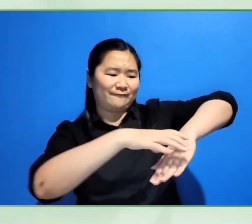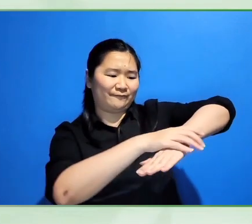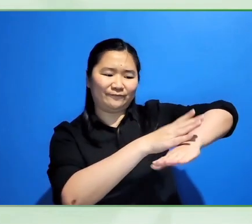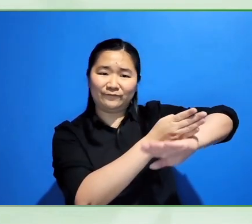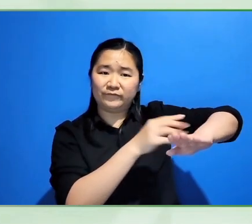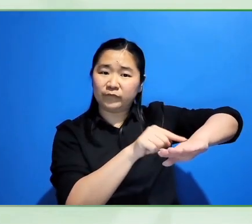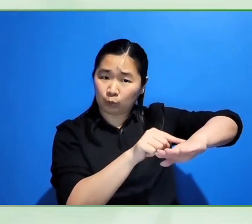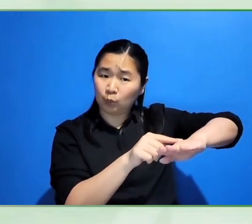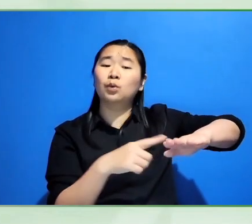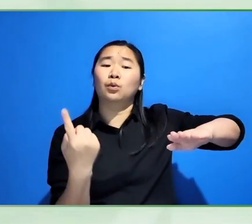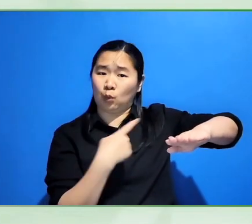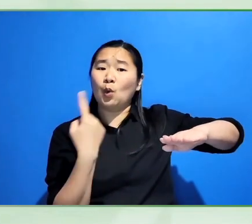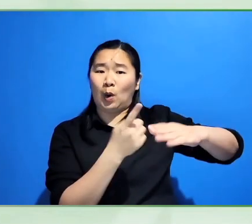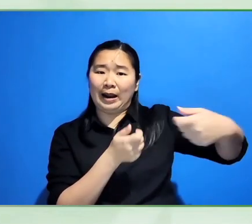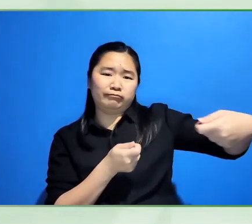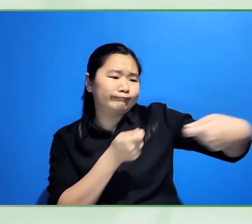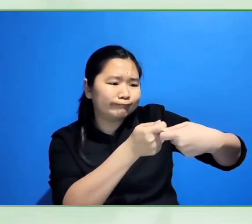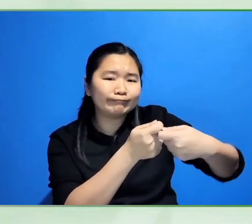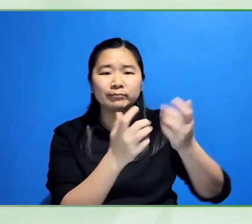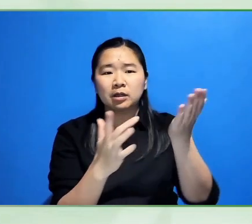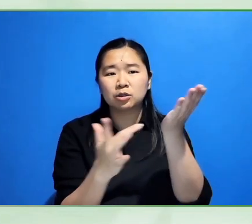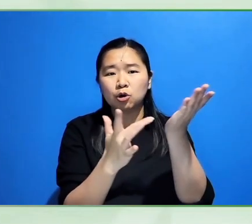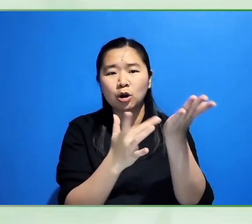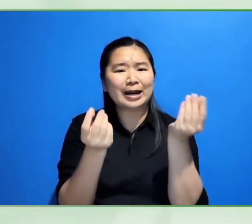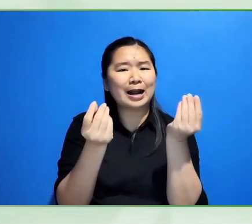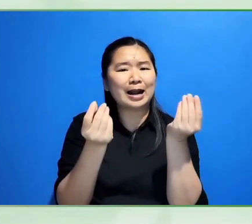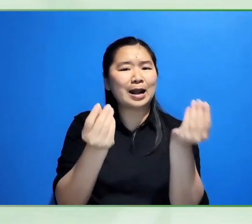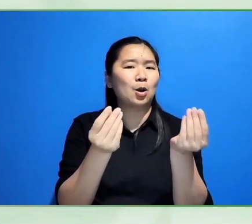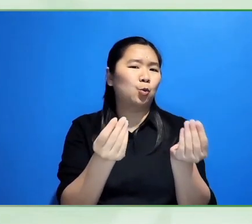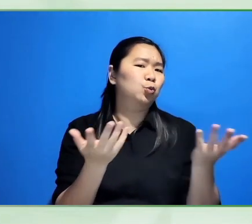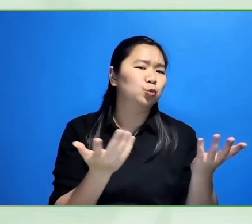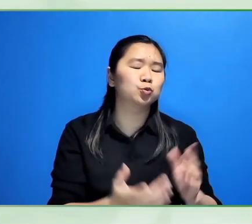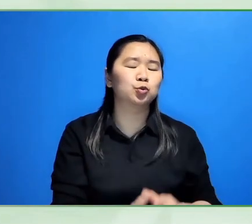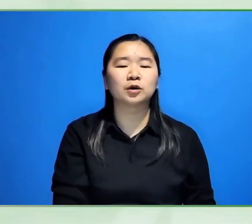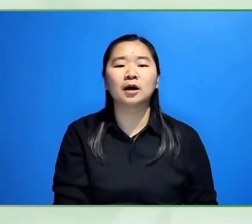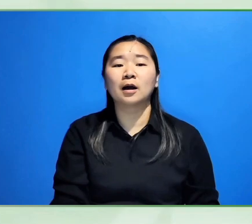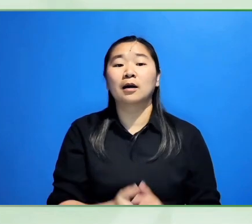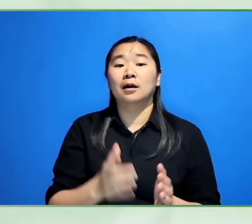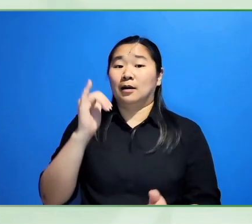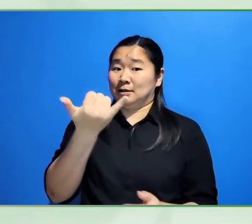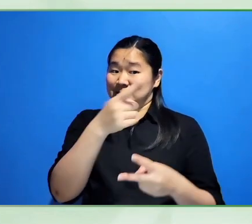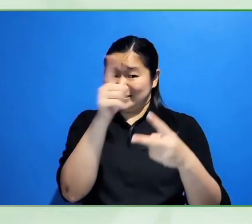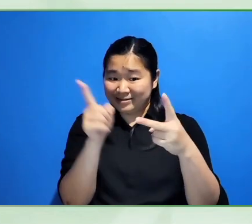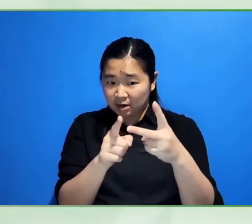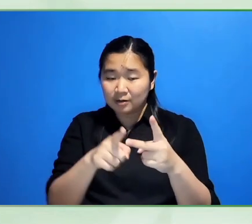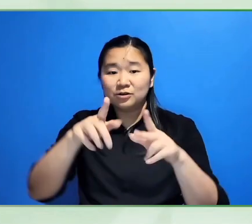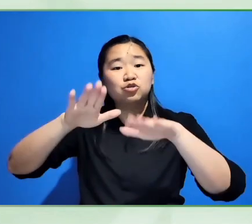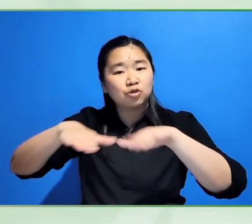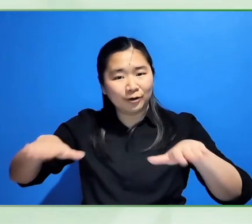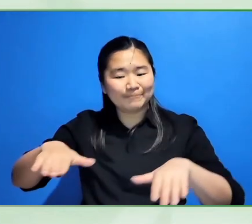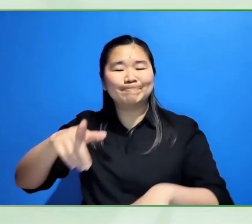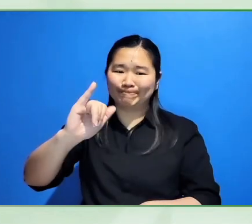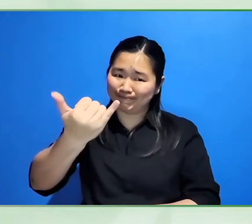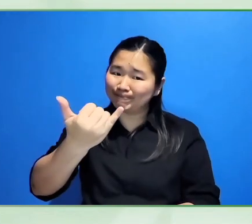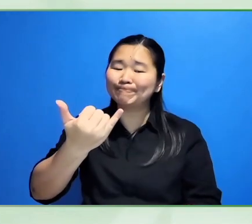get boxes full of them, and we line them up and you see the growth, right? So we add those components to our inventory,